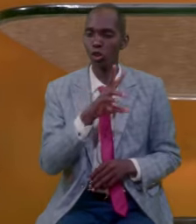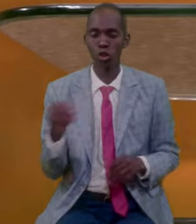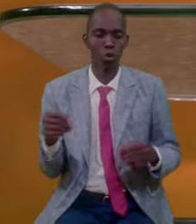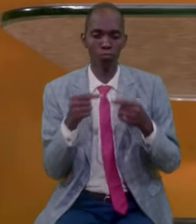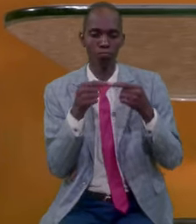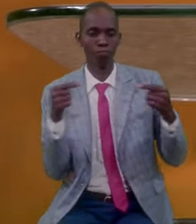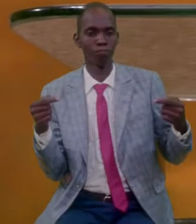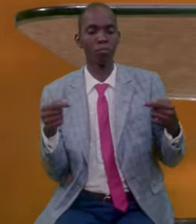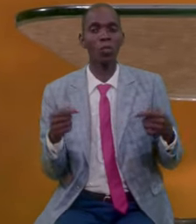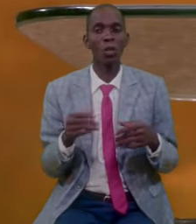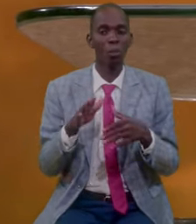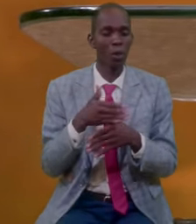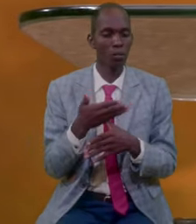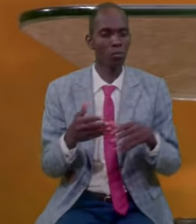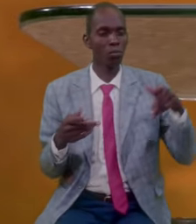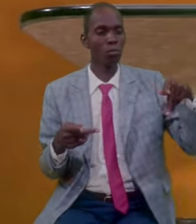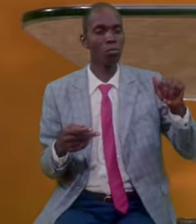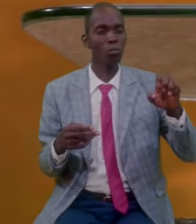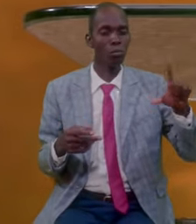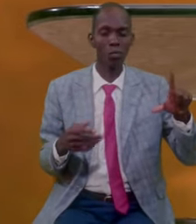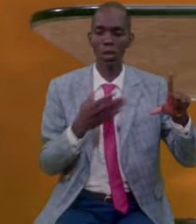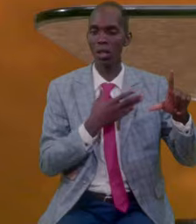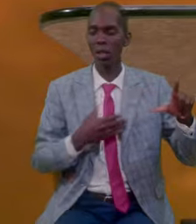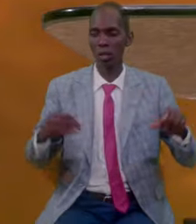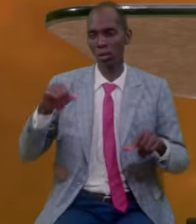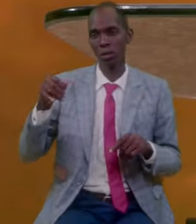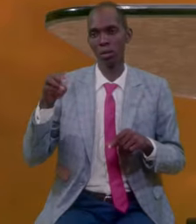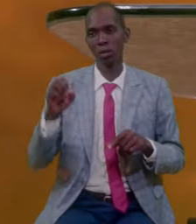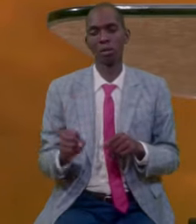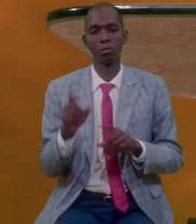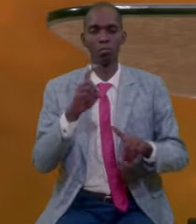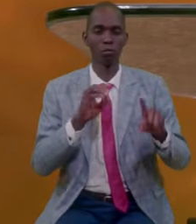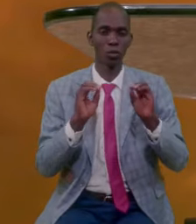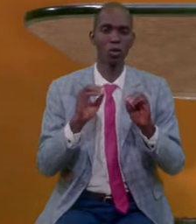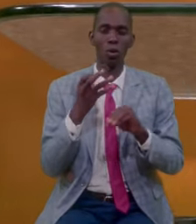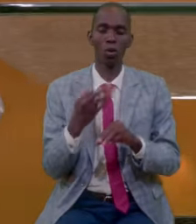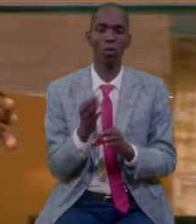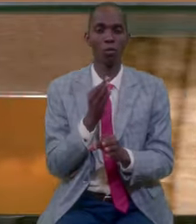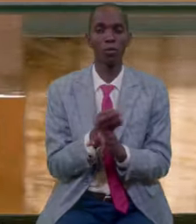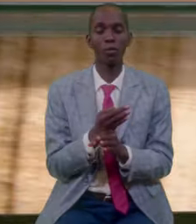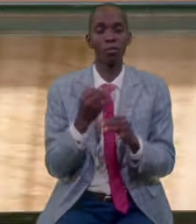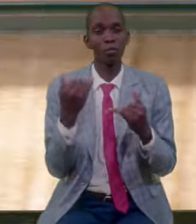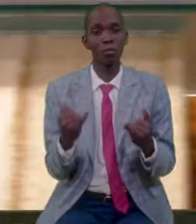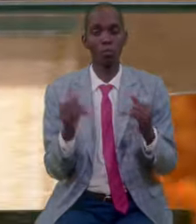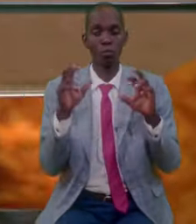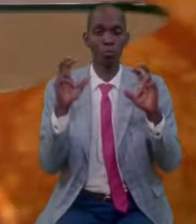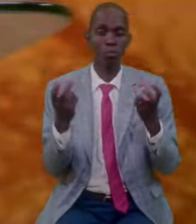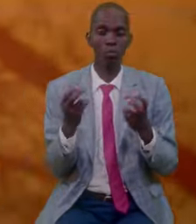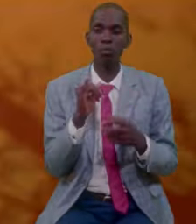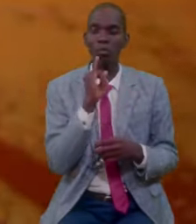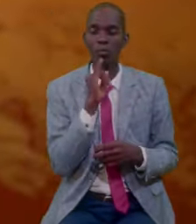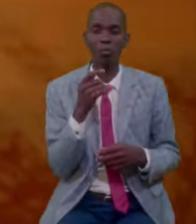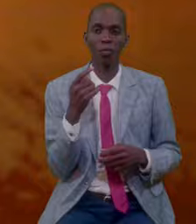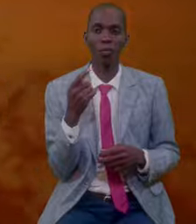talking about the evidential proof of salvation, saving faith in Christ. In